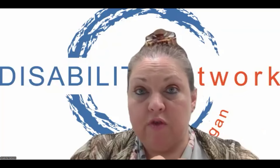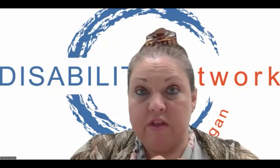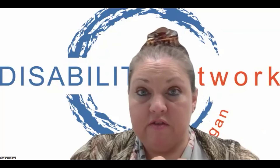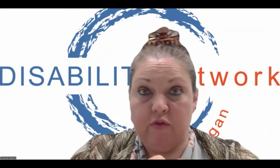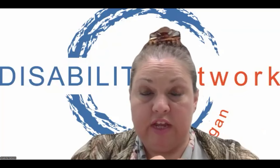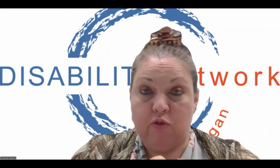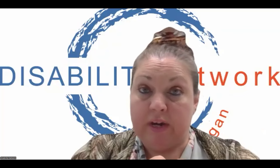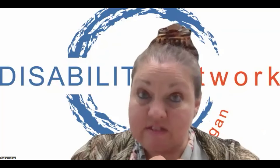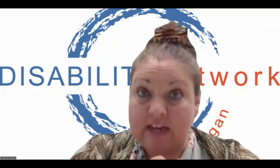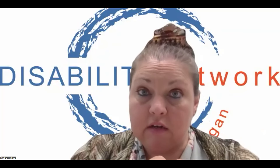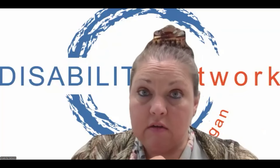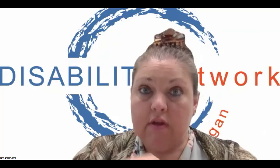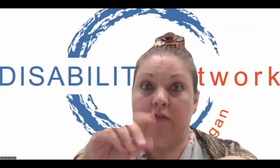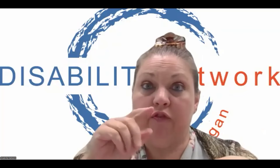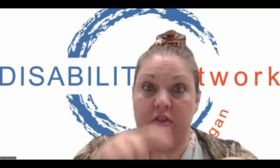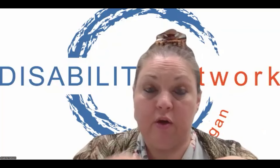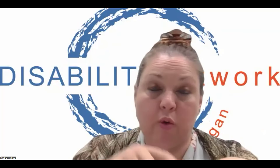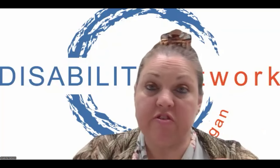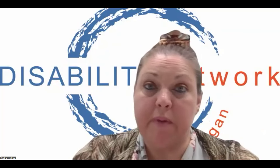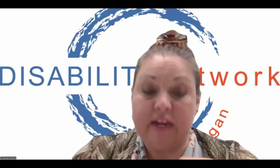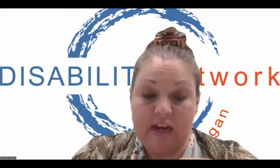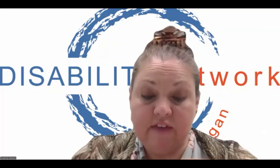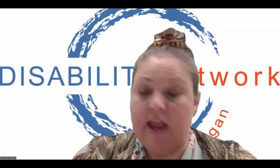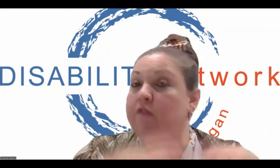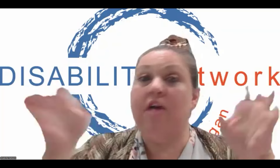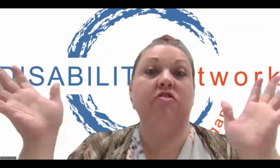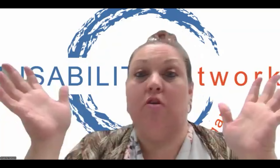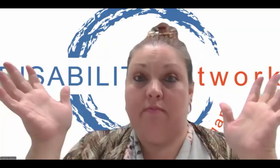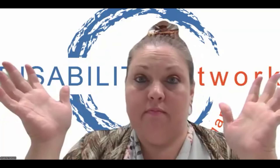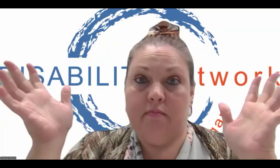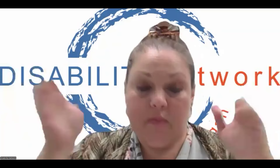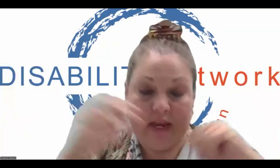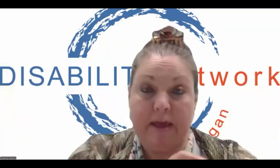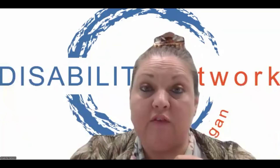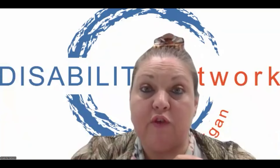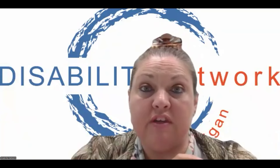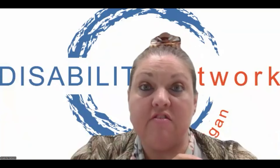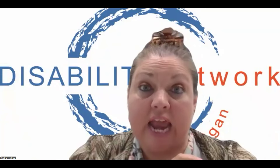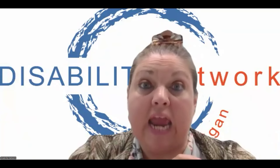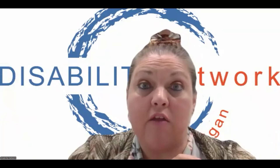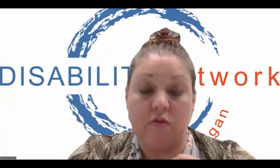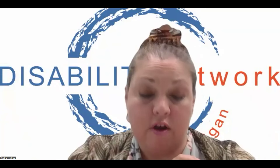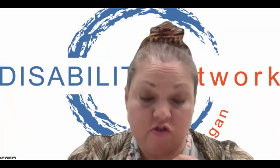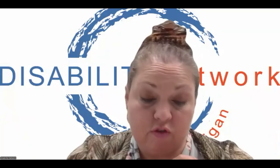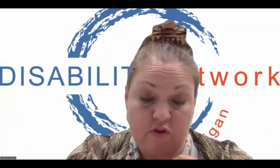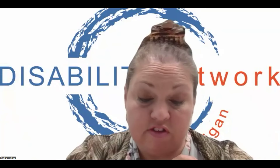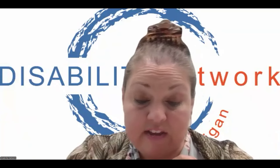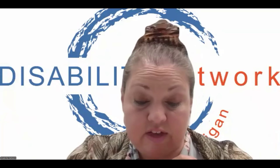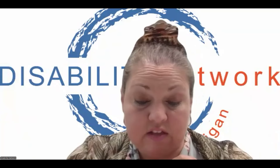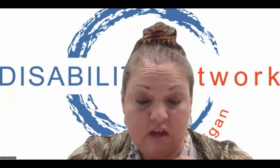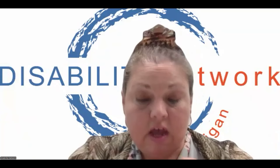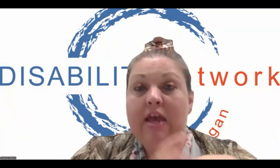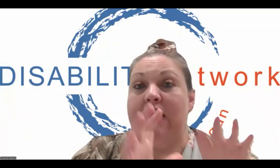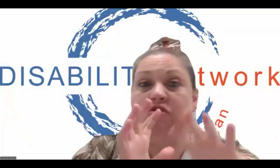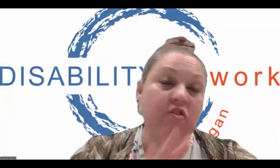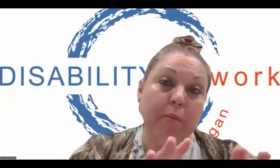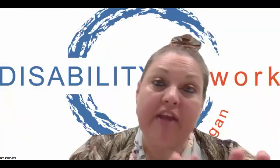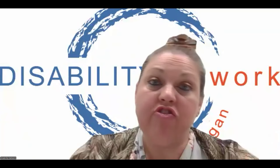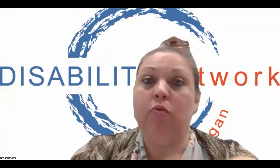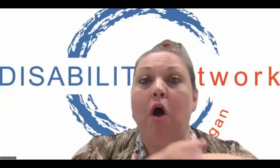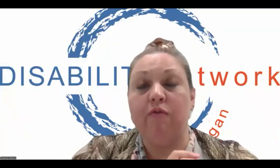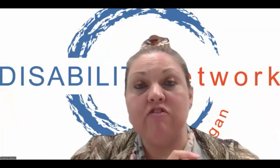tomorrow for the 22nd for the corresponding event, and register, like many of you did today to register for today's event. And